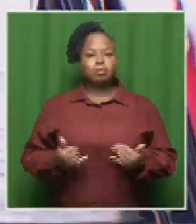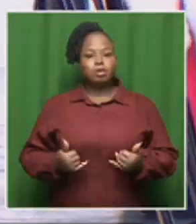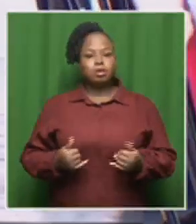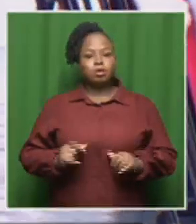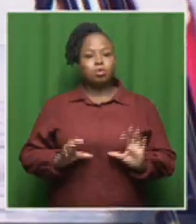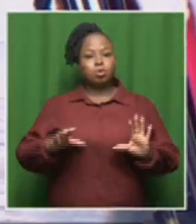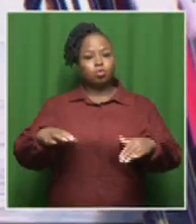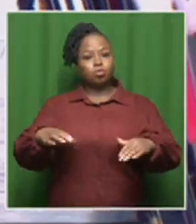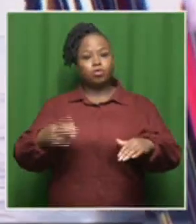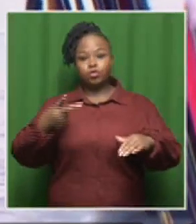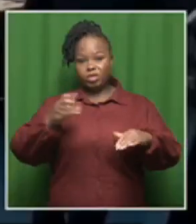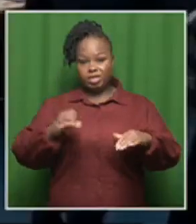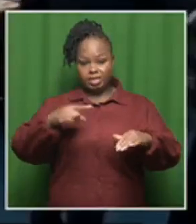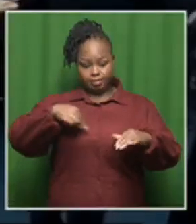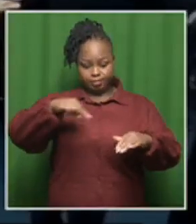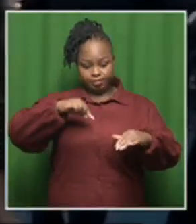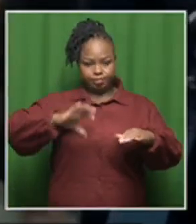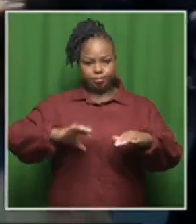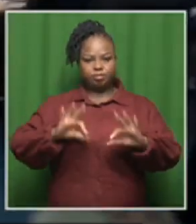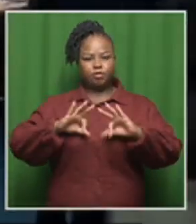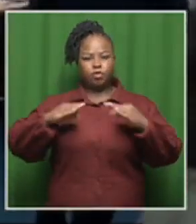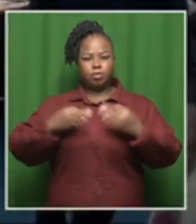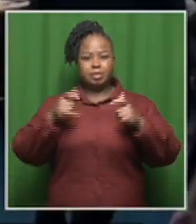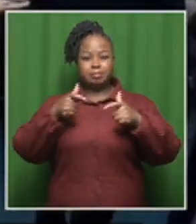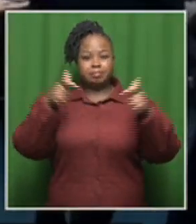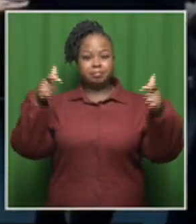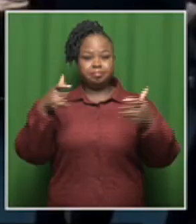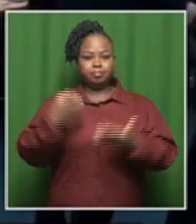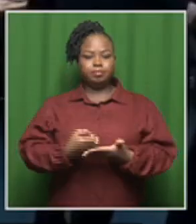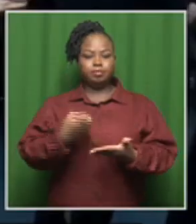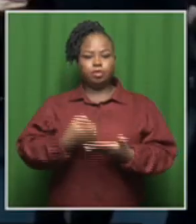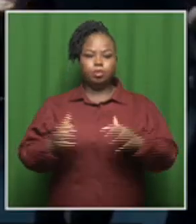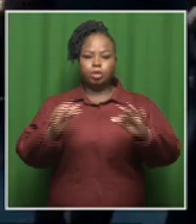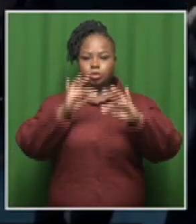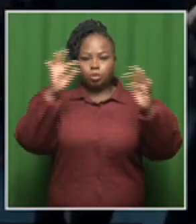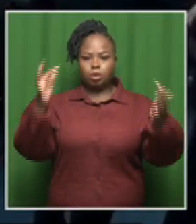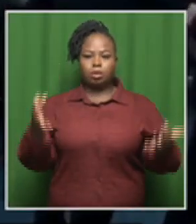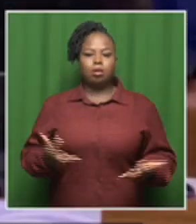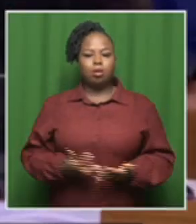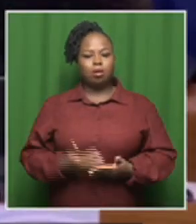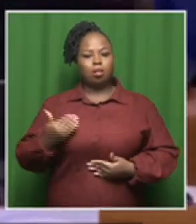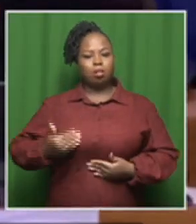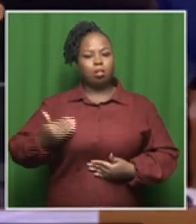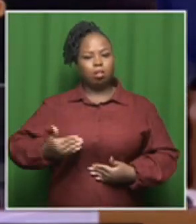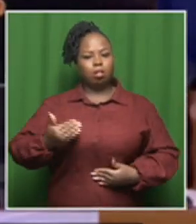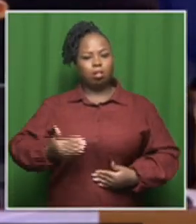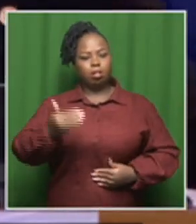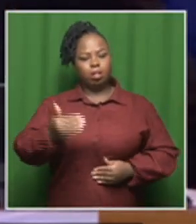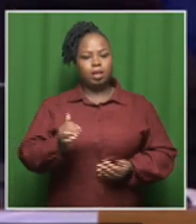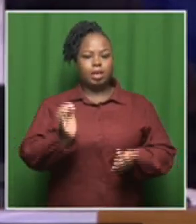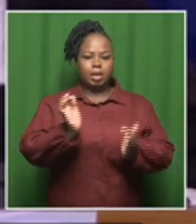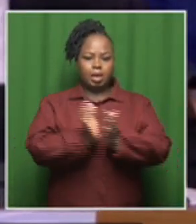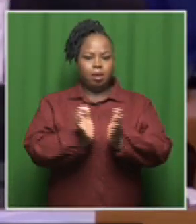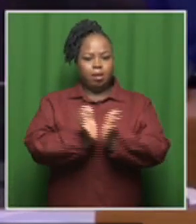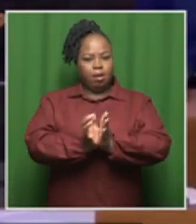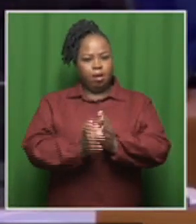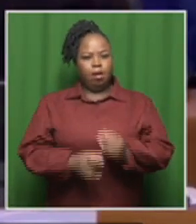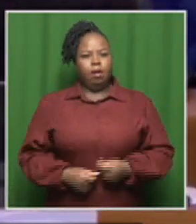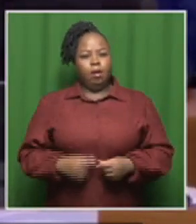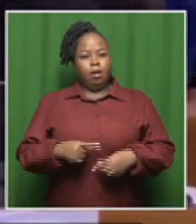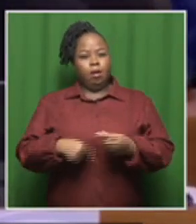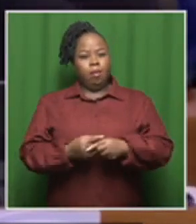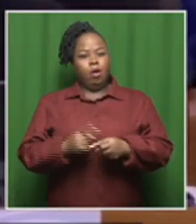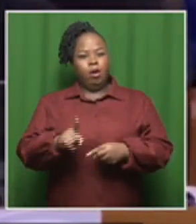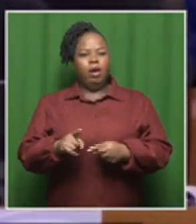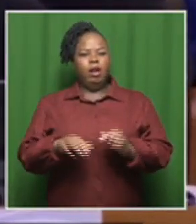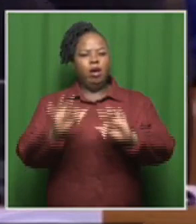of 20 is a forum of the largest economies in the world who meet regularly to discuss the most pressing issues facing the